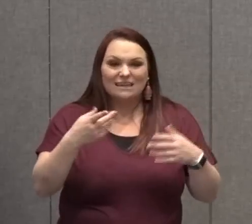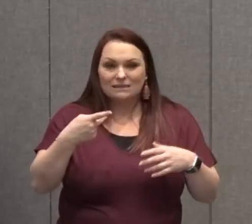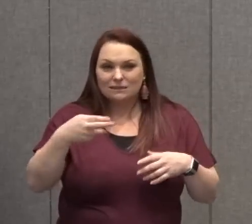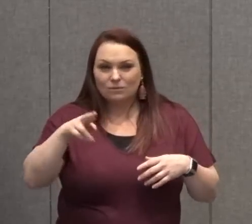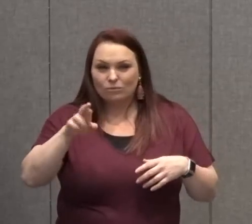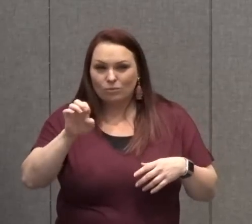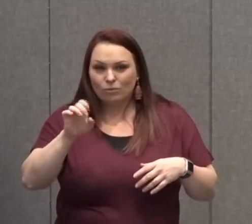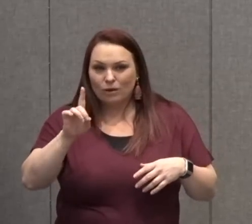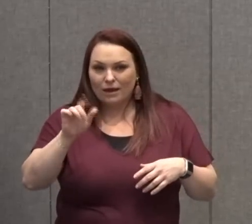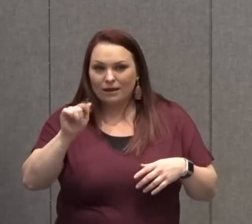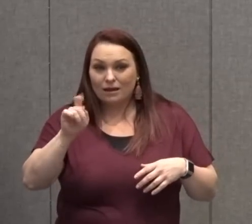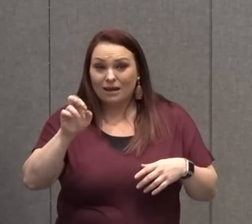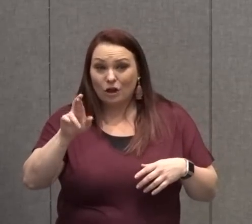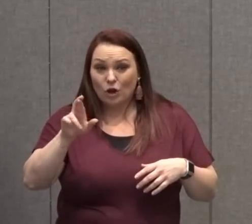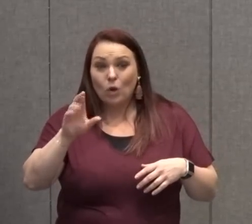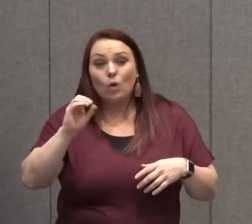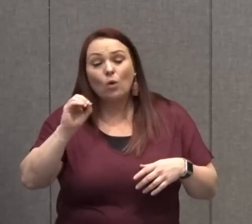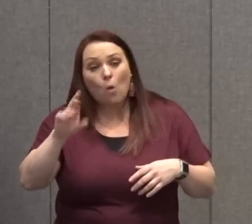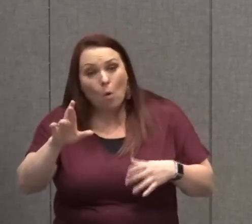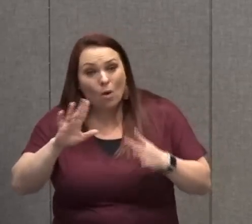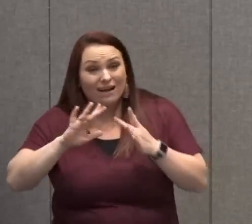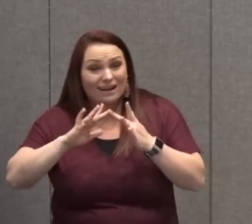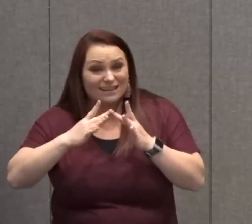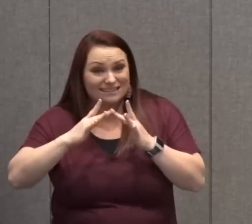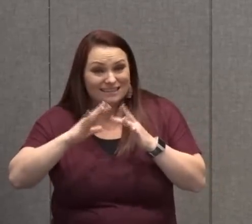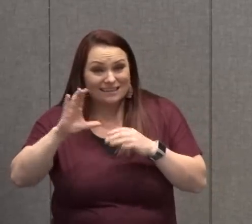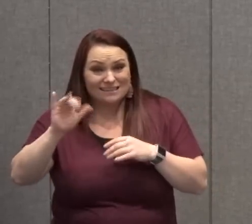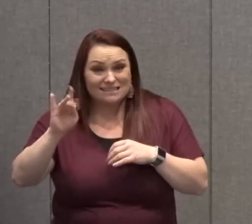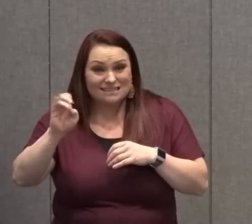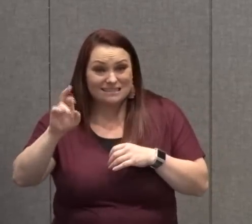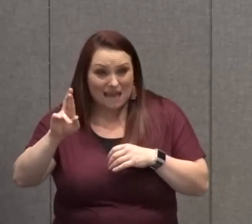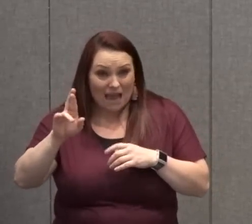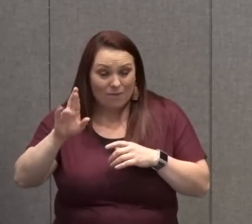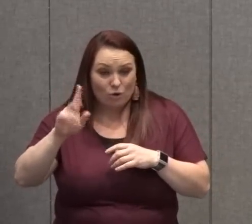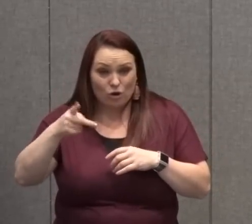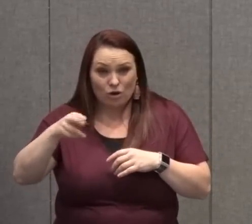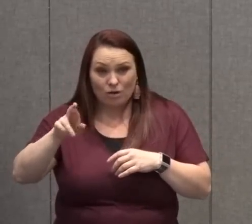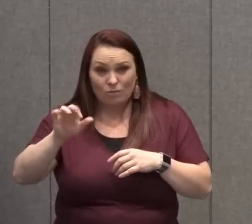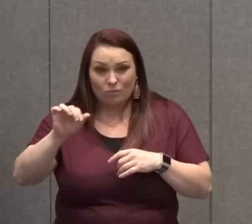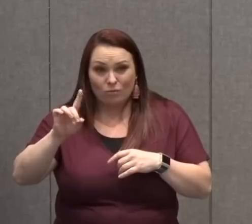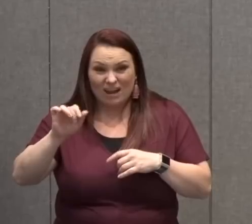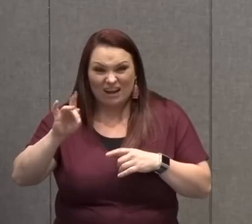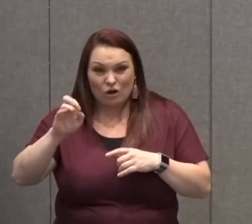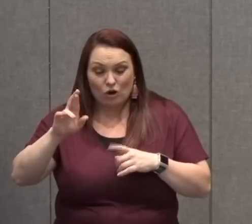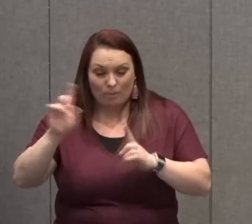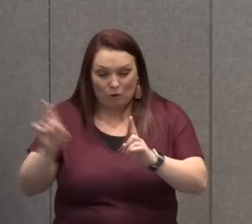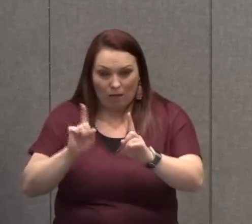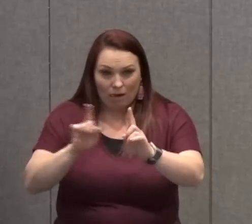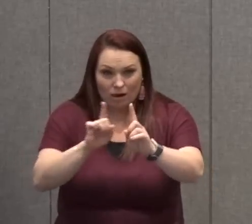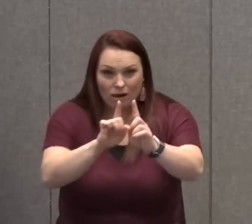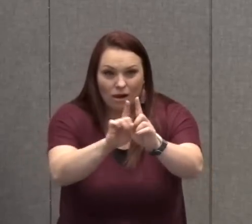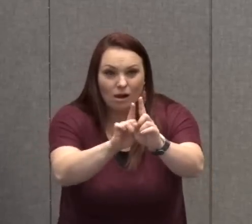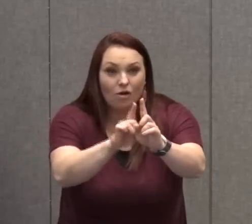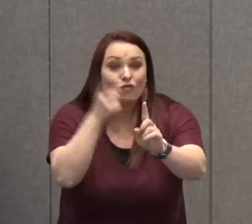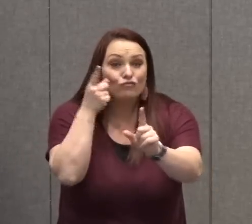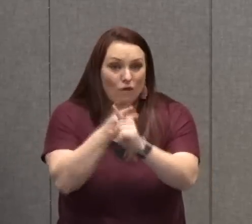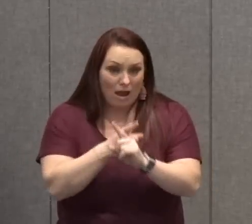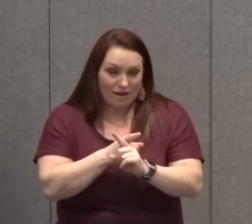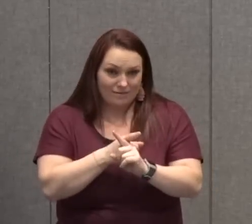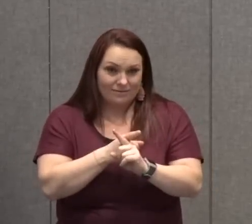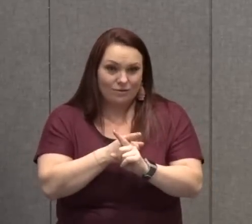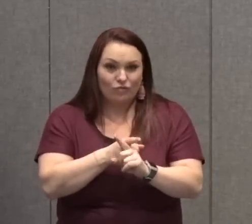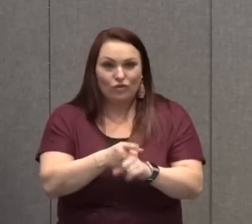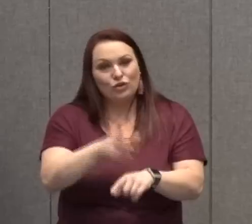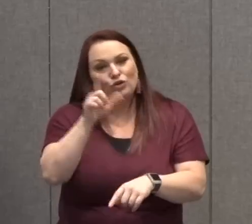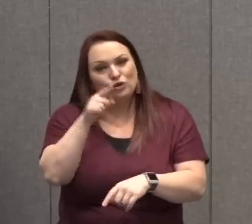or cyber predator yes yes congratulations you cyber predated